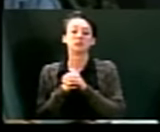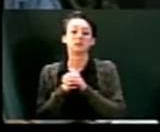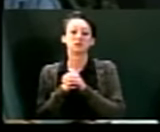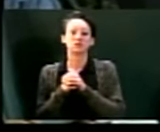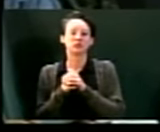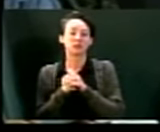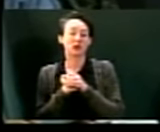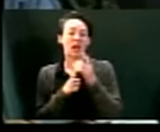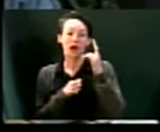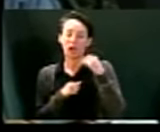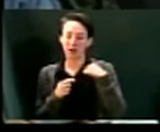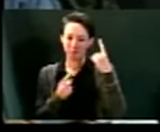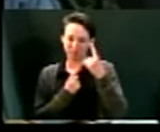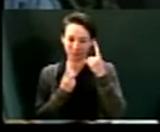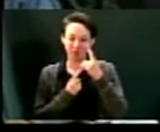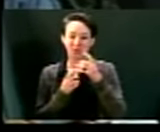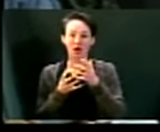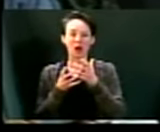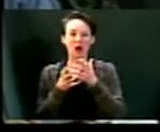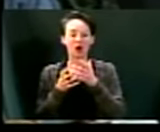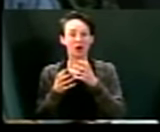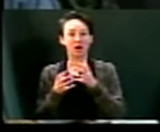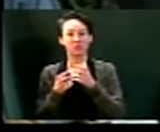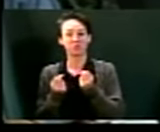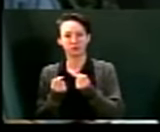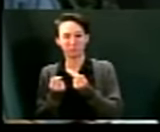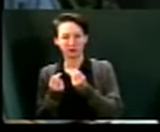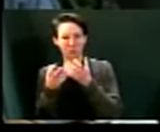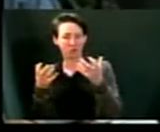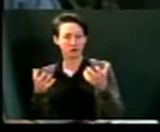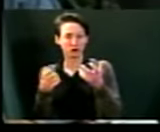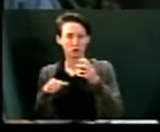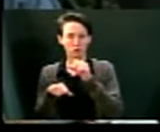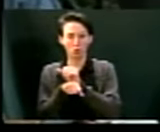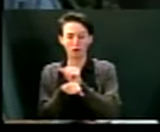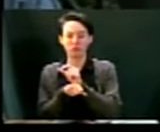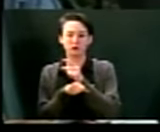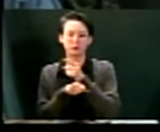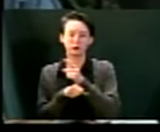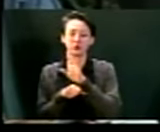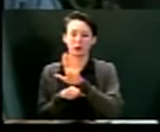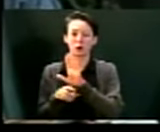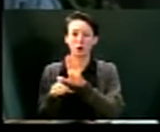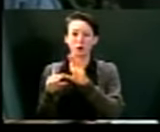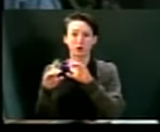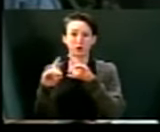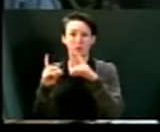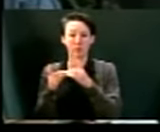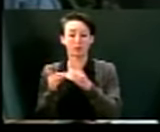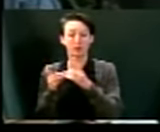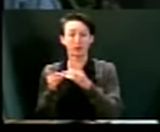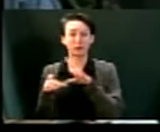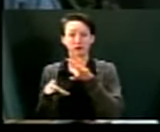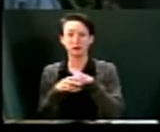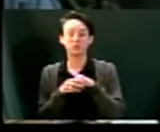she and her department and our SPED facilitators and our SPED teachers have on their plates, the caseloads going up.